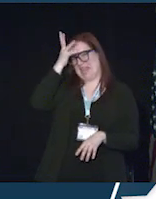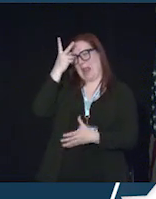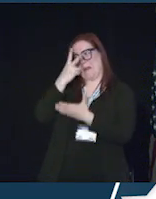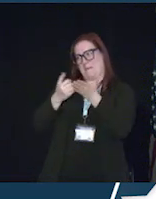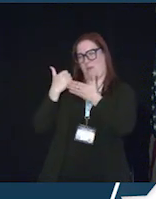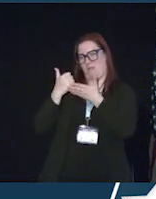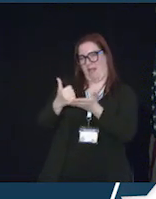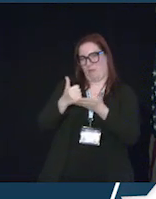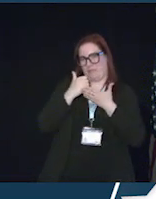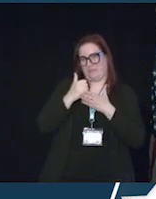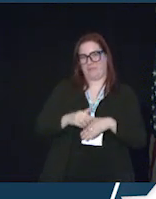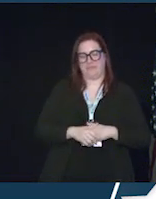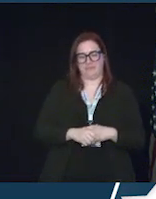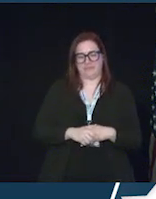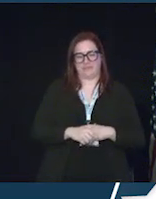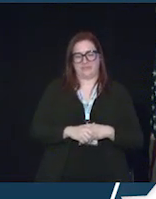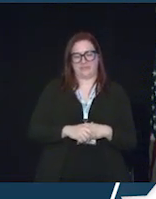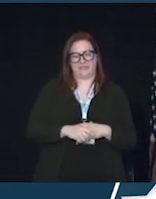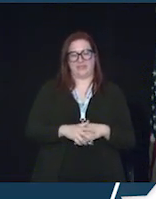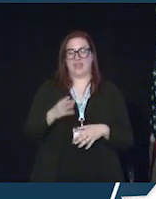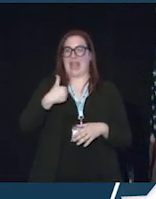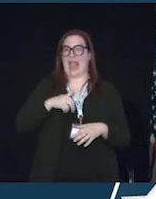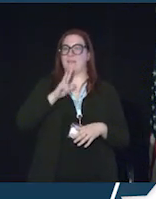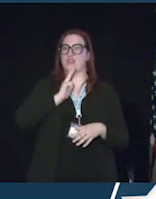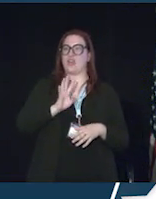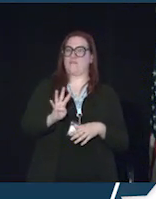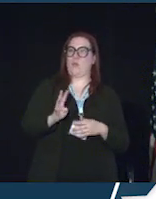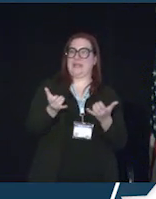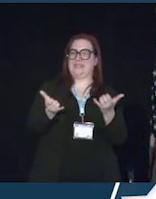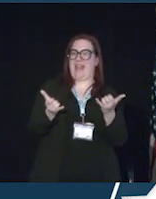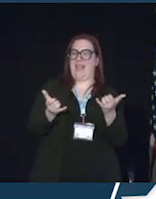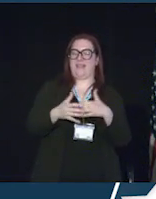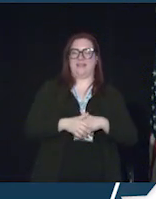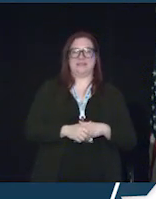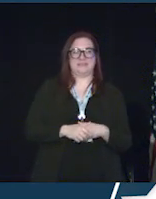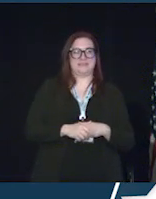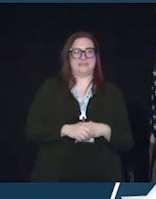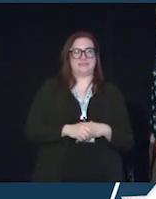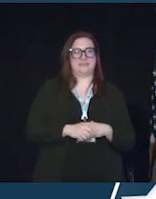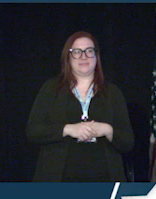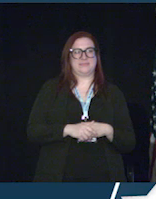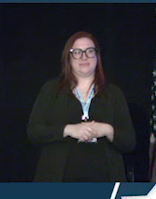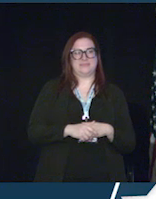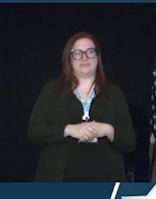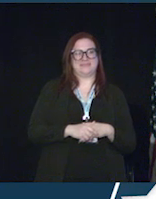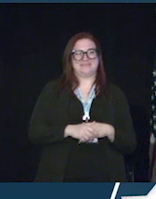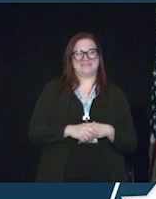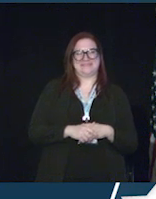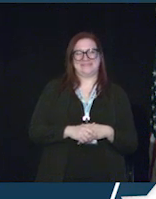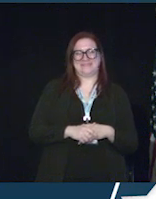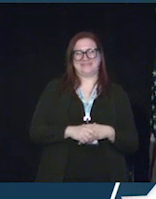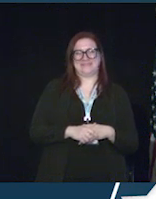and I'm 34 years old now, and